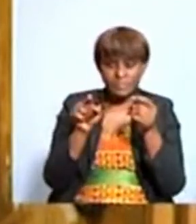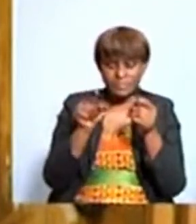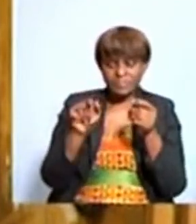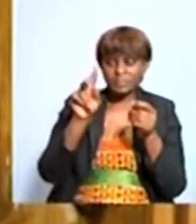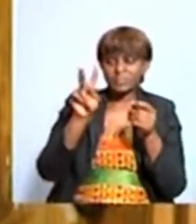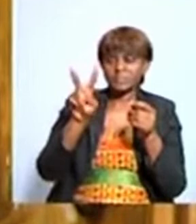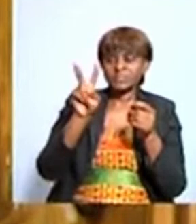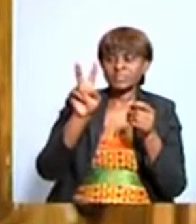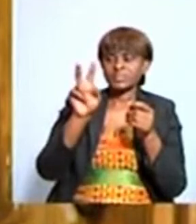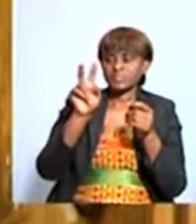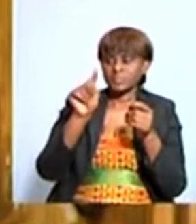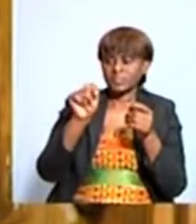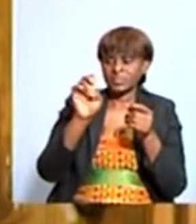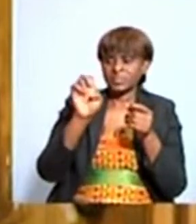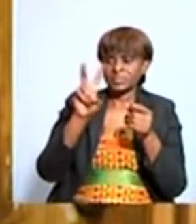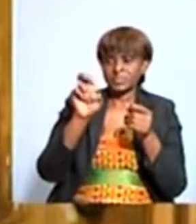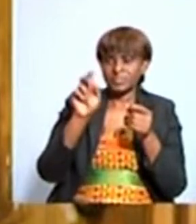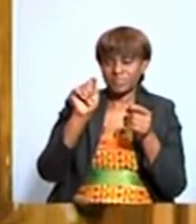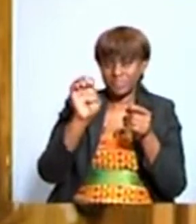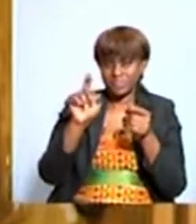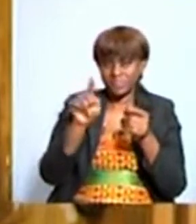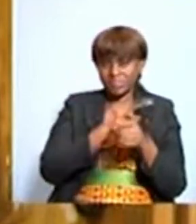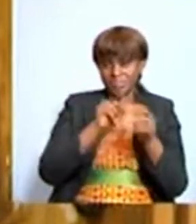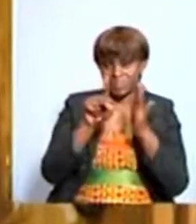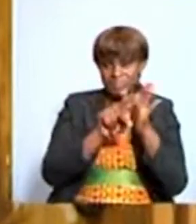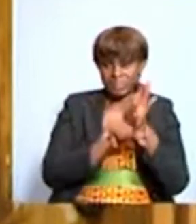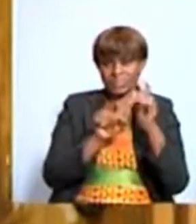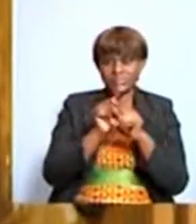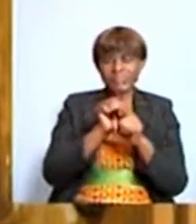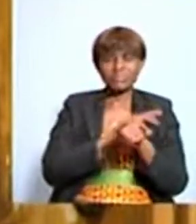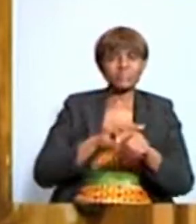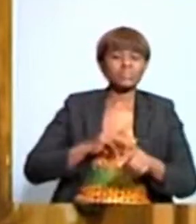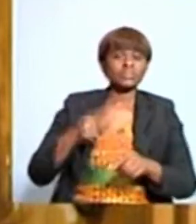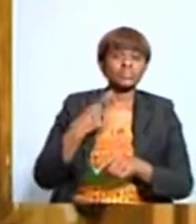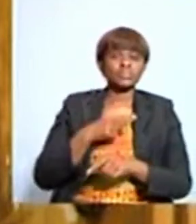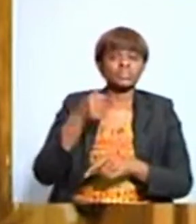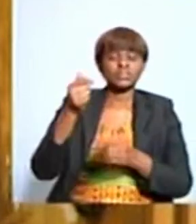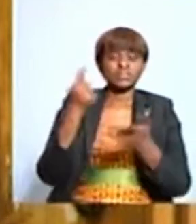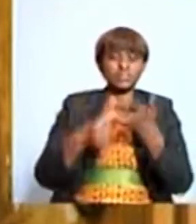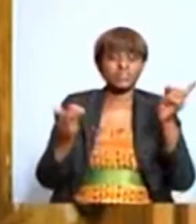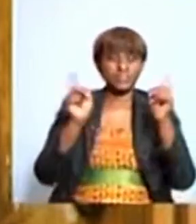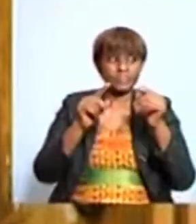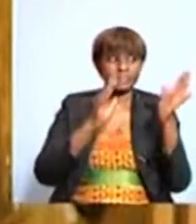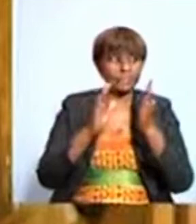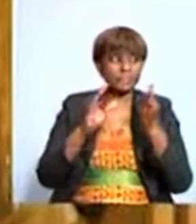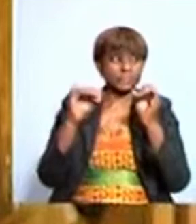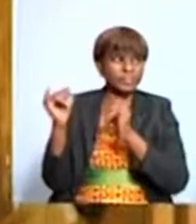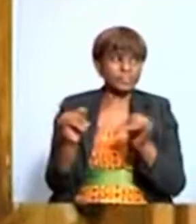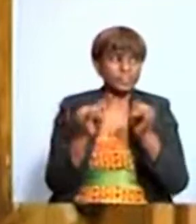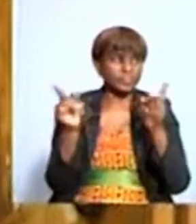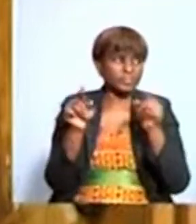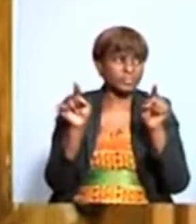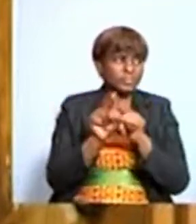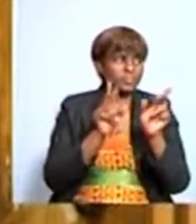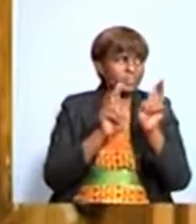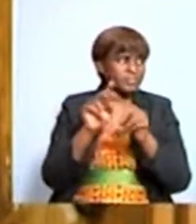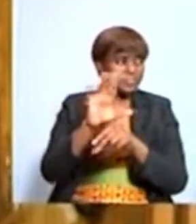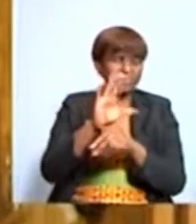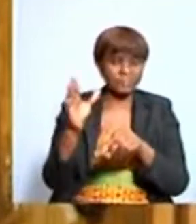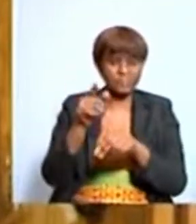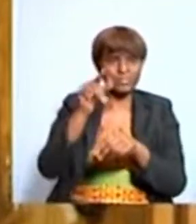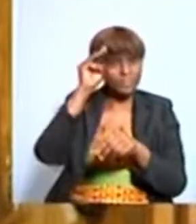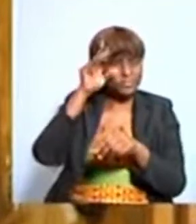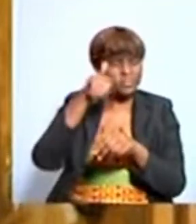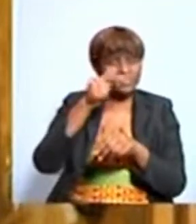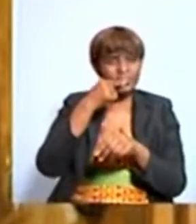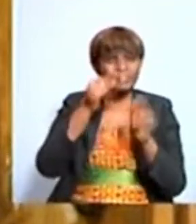policy. And the Member of Parliament wanted to find out when the plans will be implemented, and in response the Minister did say that